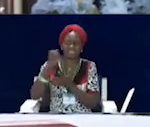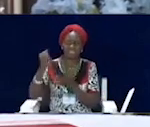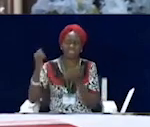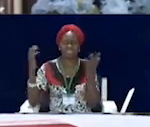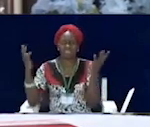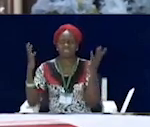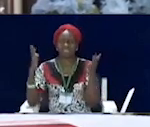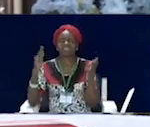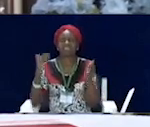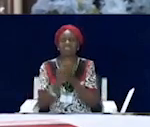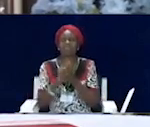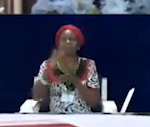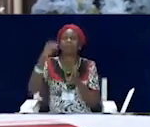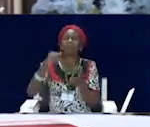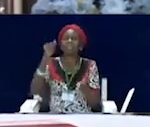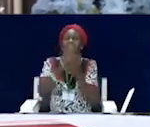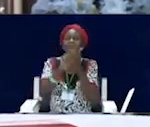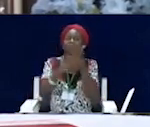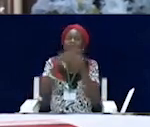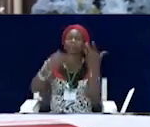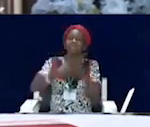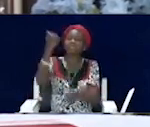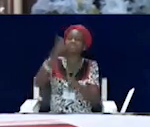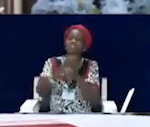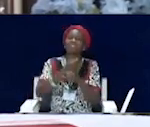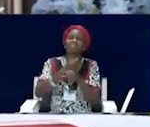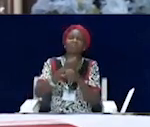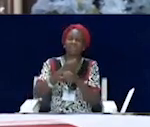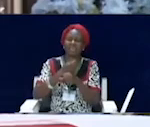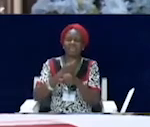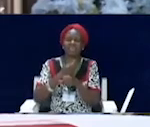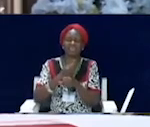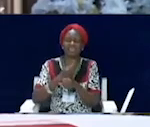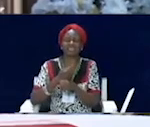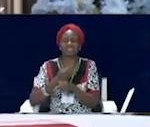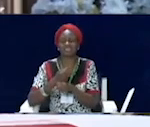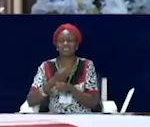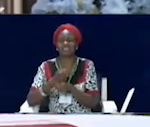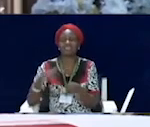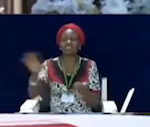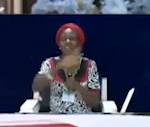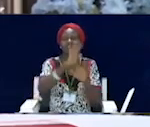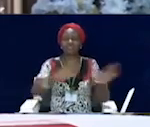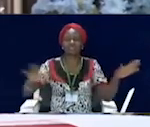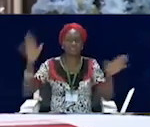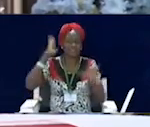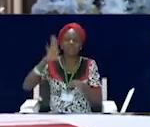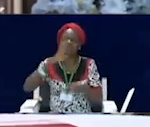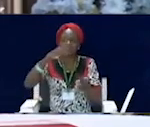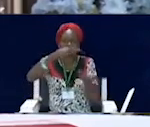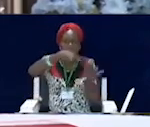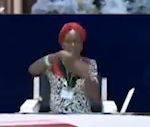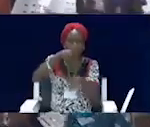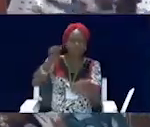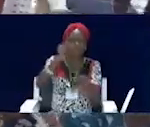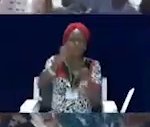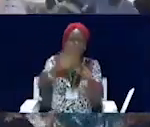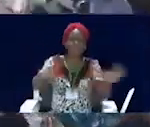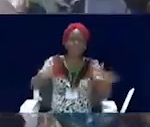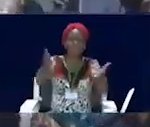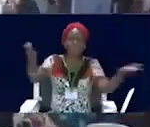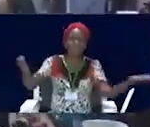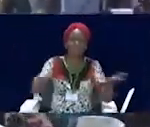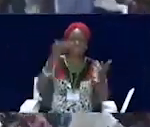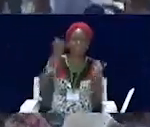He said, by April next year, your children will be among the ones here.